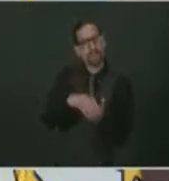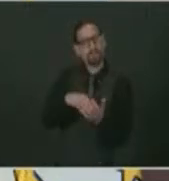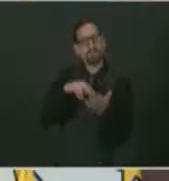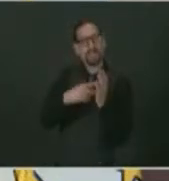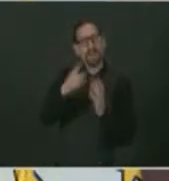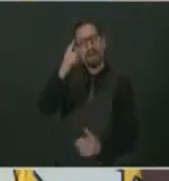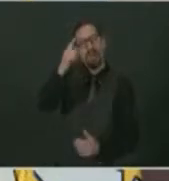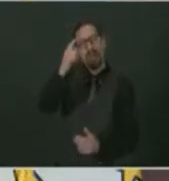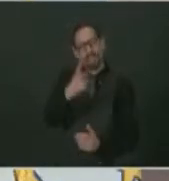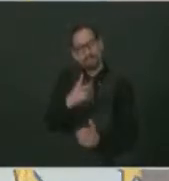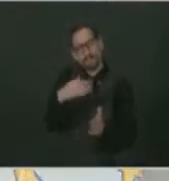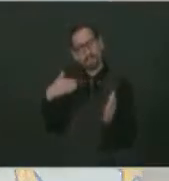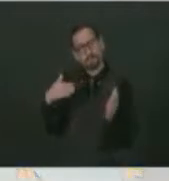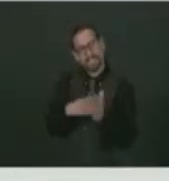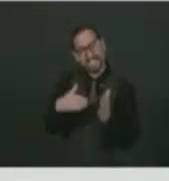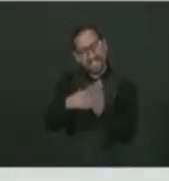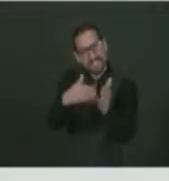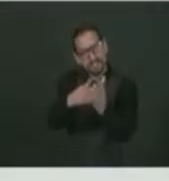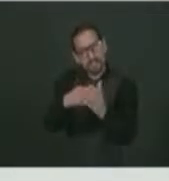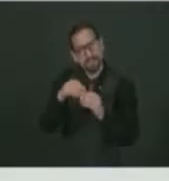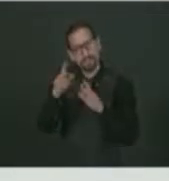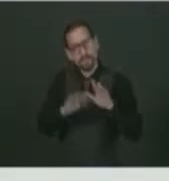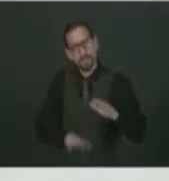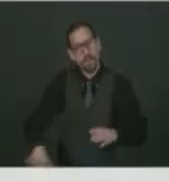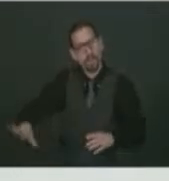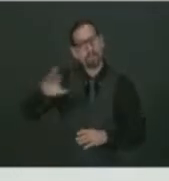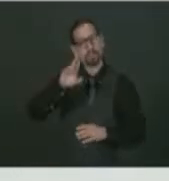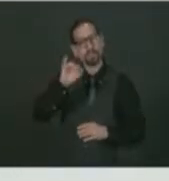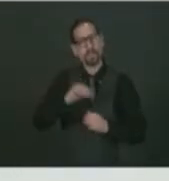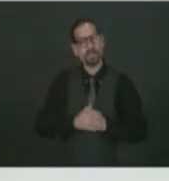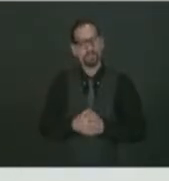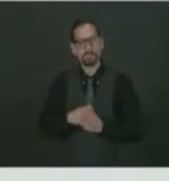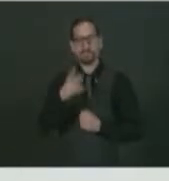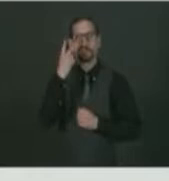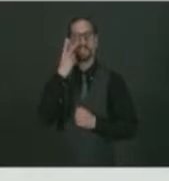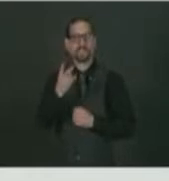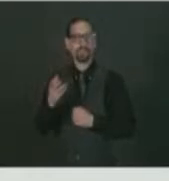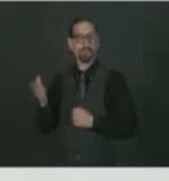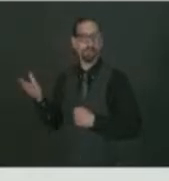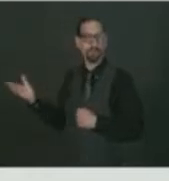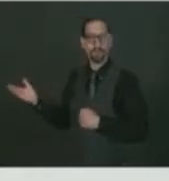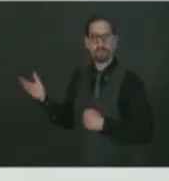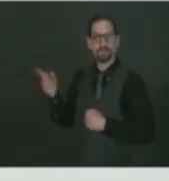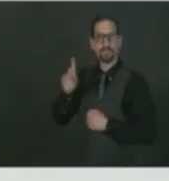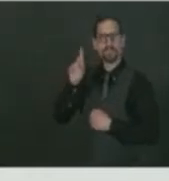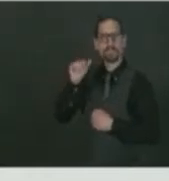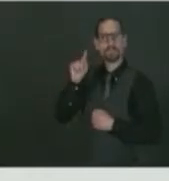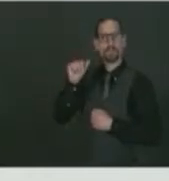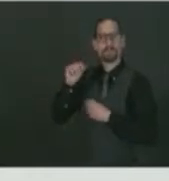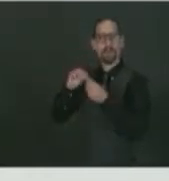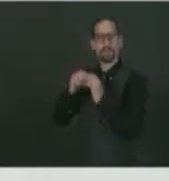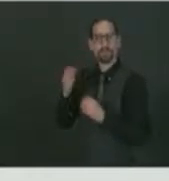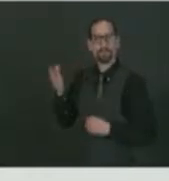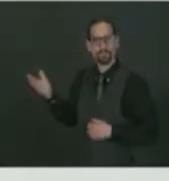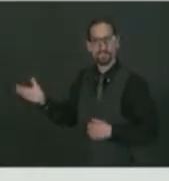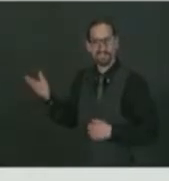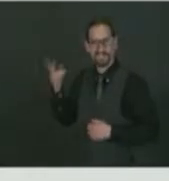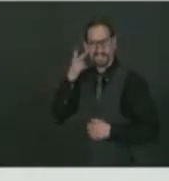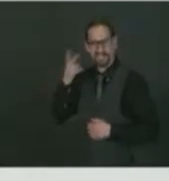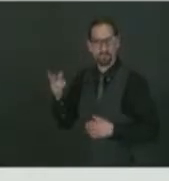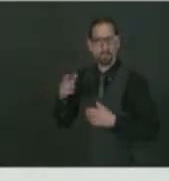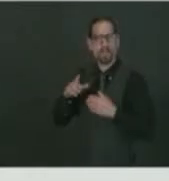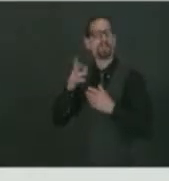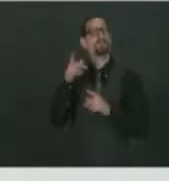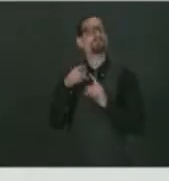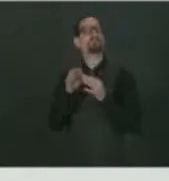can see on the graph on the screen, our average number of doses administered per day has topped